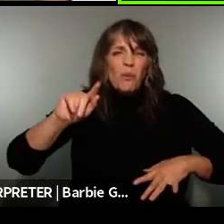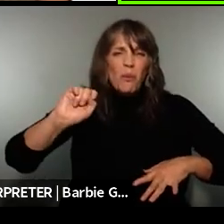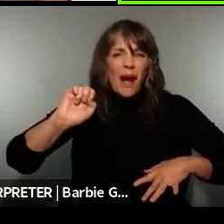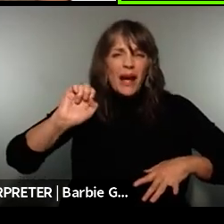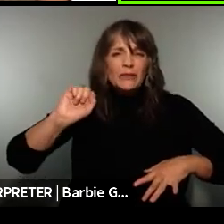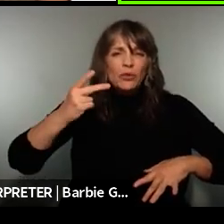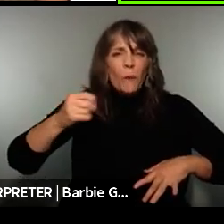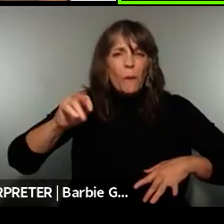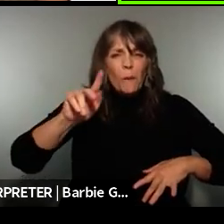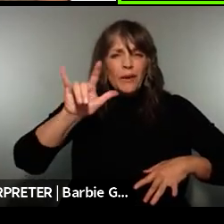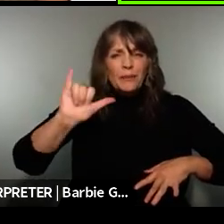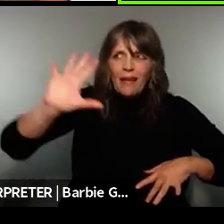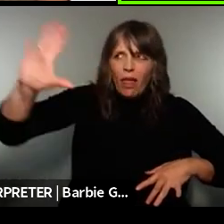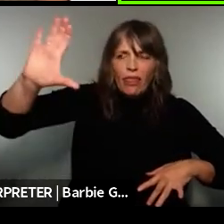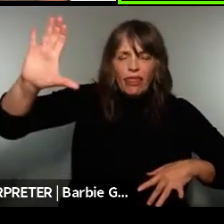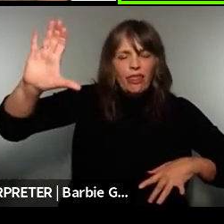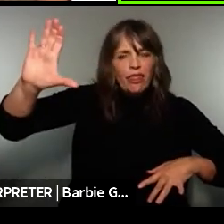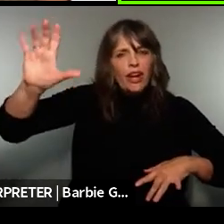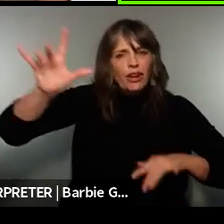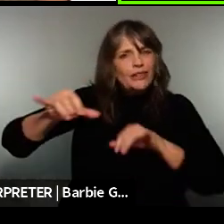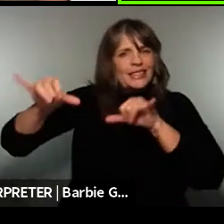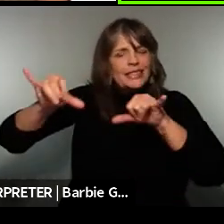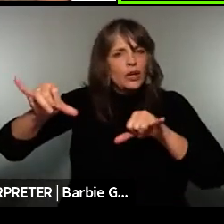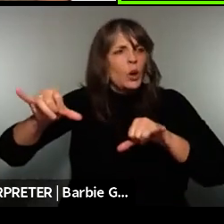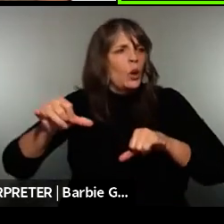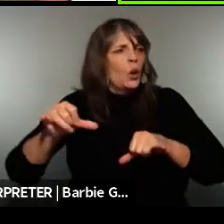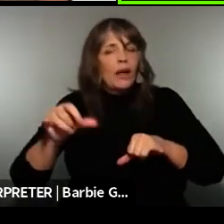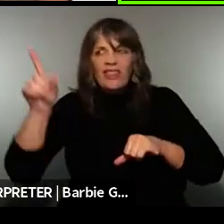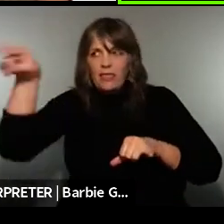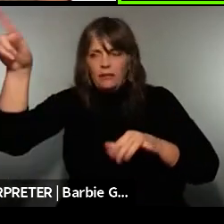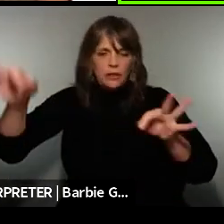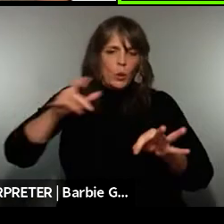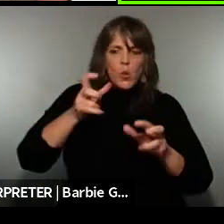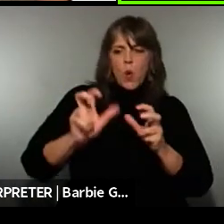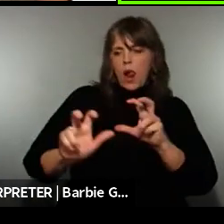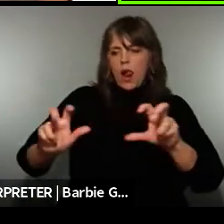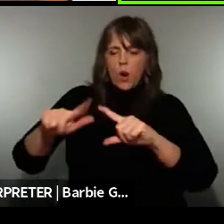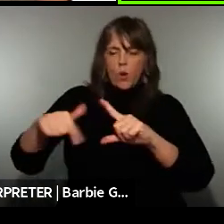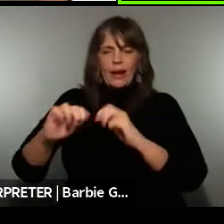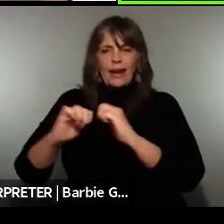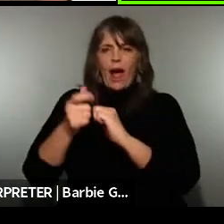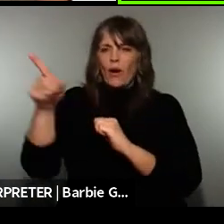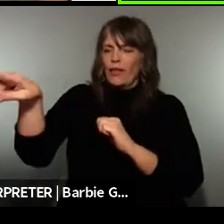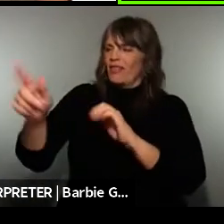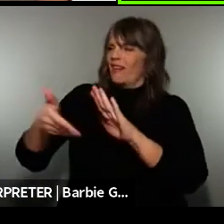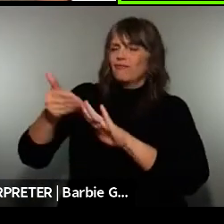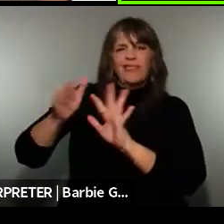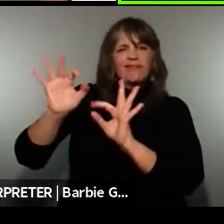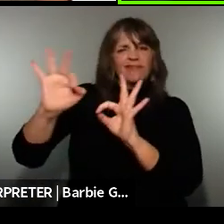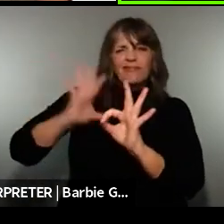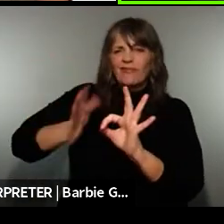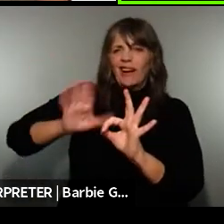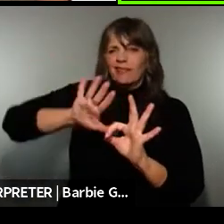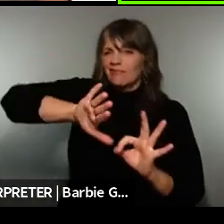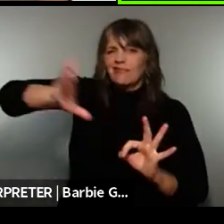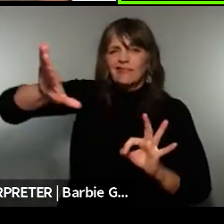why. And they're thriving. They're doing just fine, y'all. So I promise we are not inventing any wheels. There, lots of them exist.